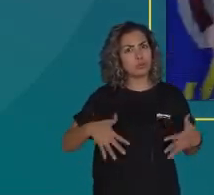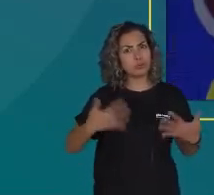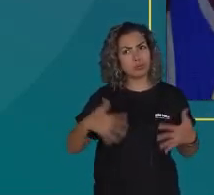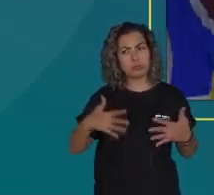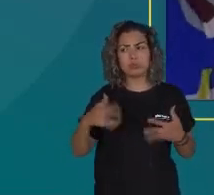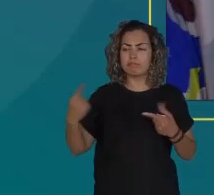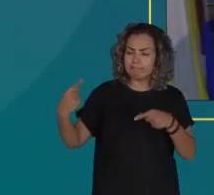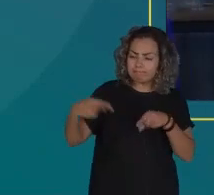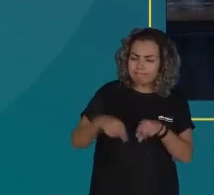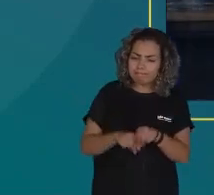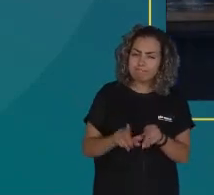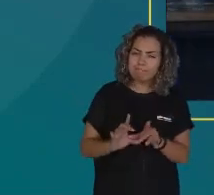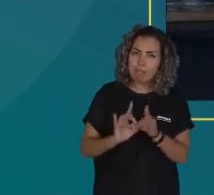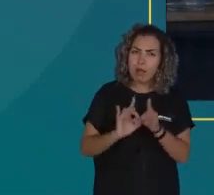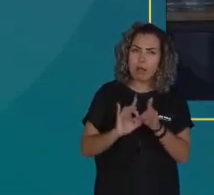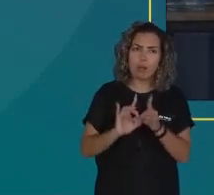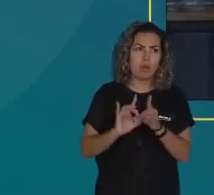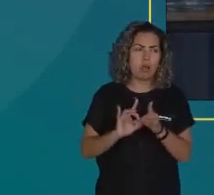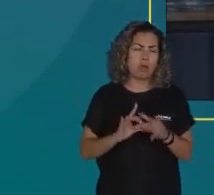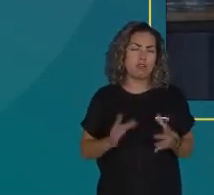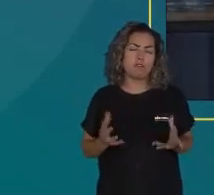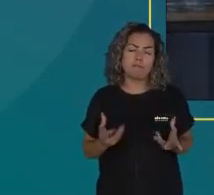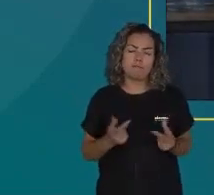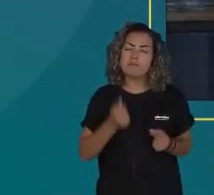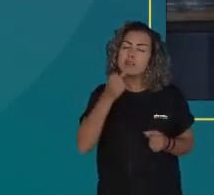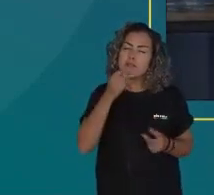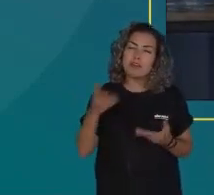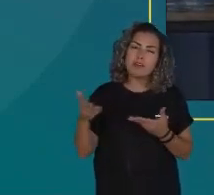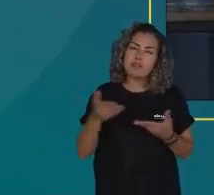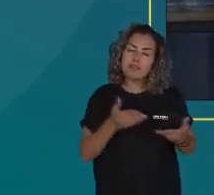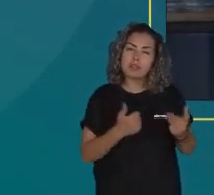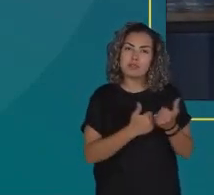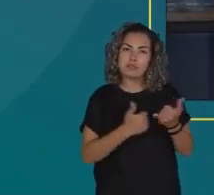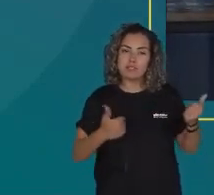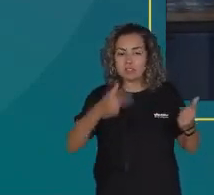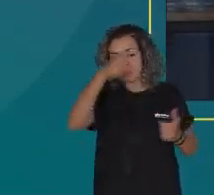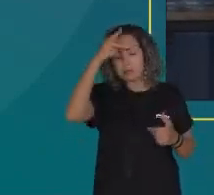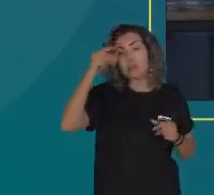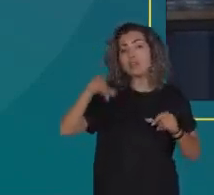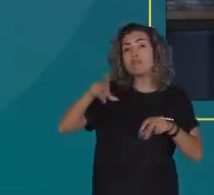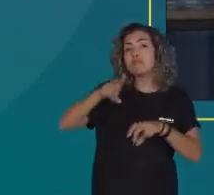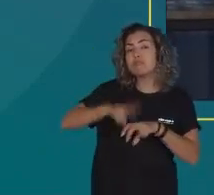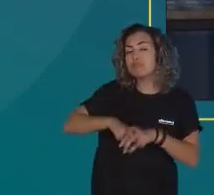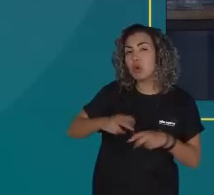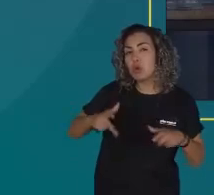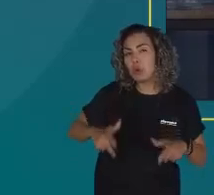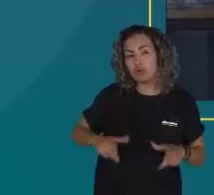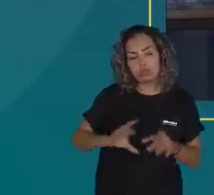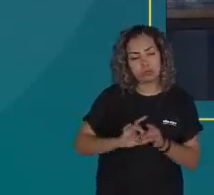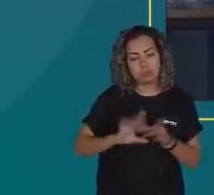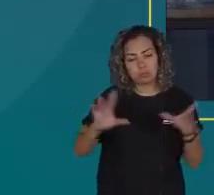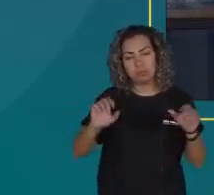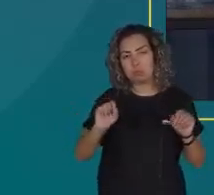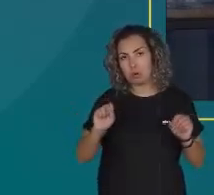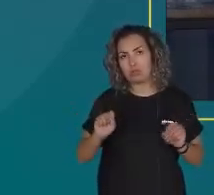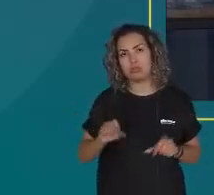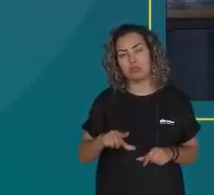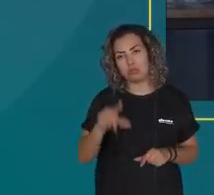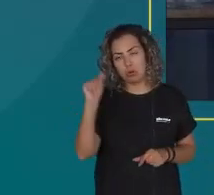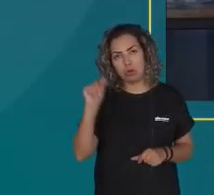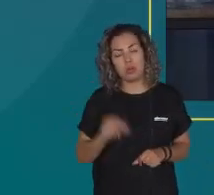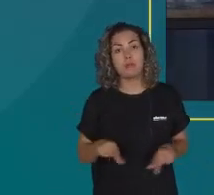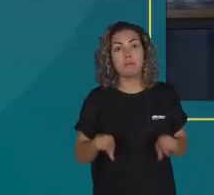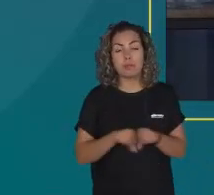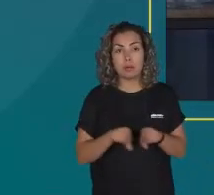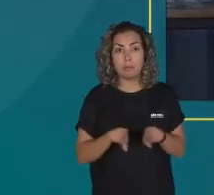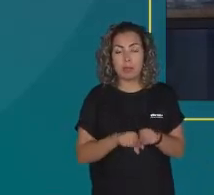And anyway, you choose the seat. And then also Louise Tamaso Guzzi, Secretary